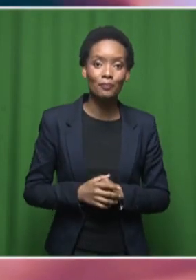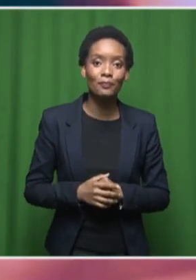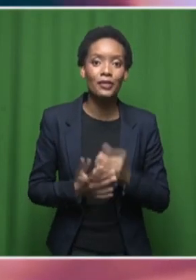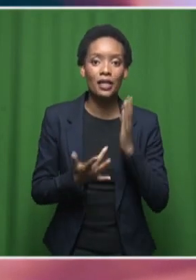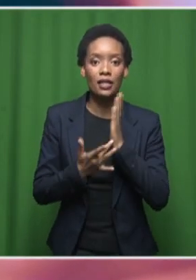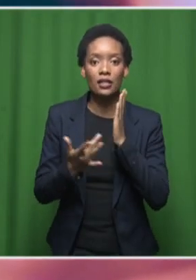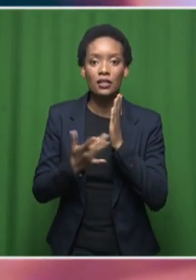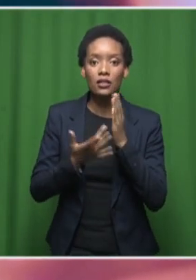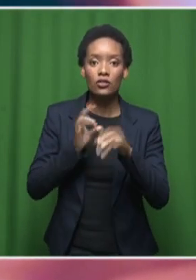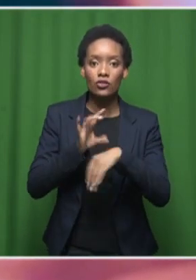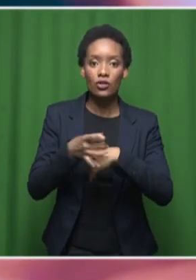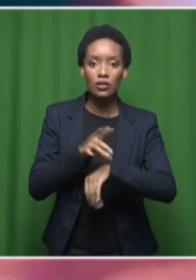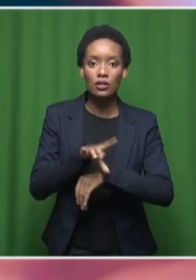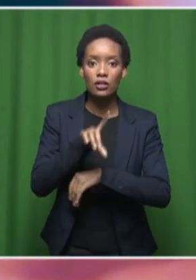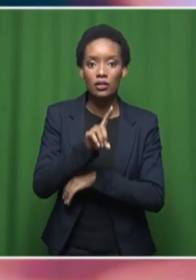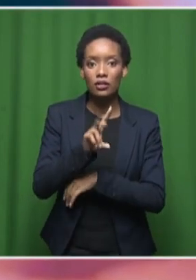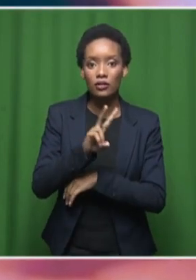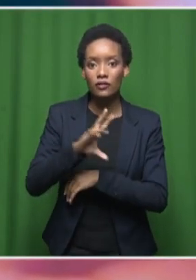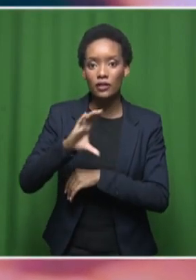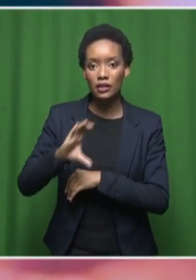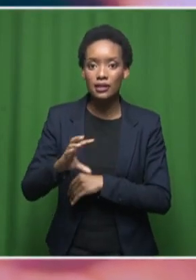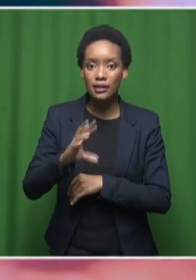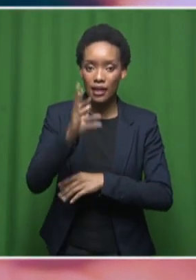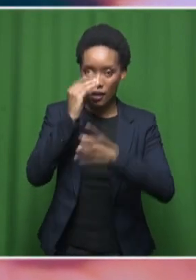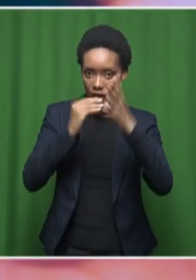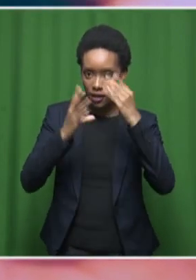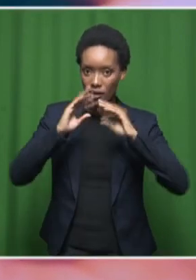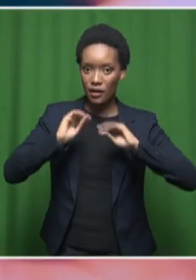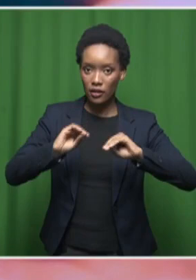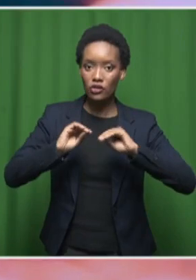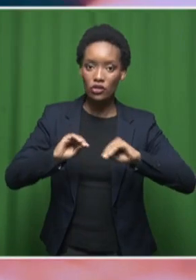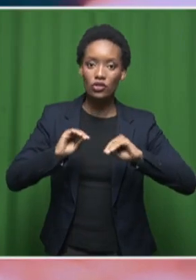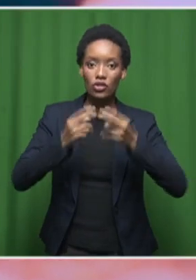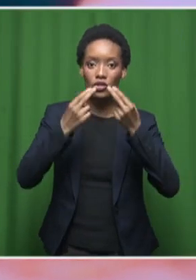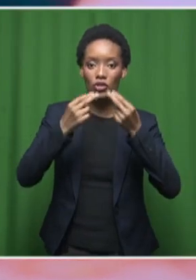for DVC Teaching and Learning Portfolio at the University of